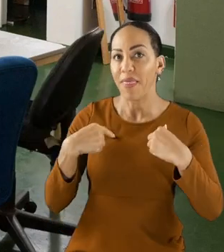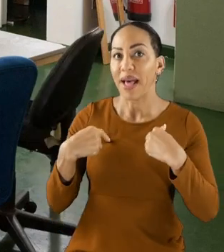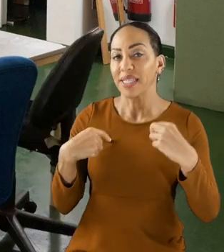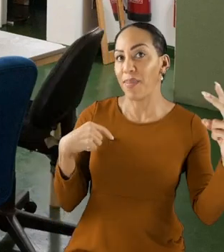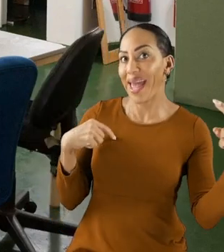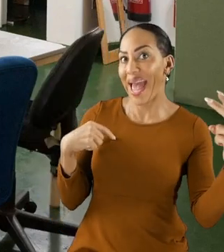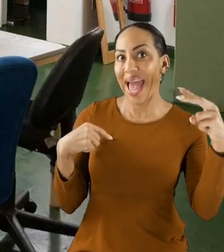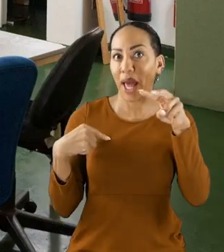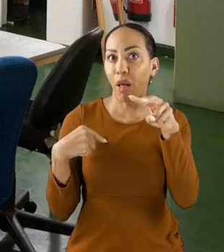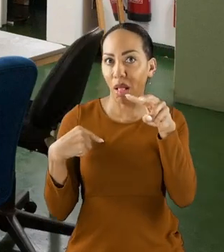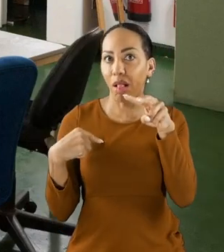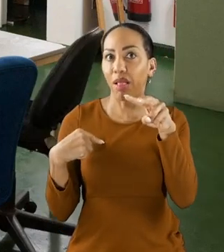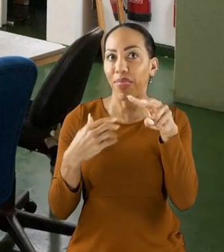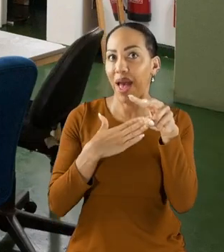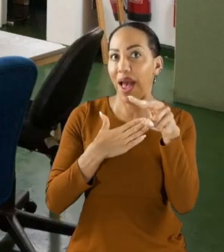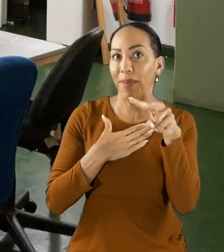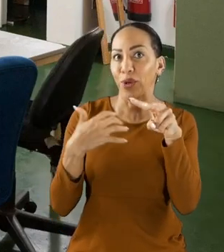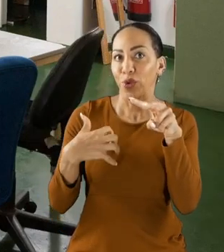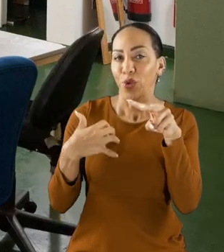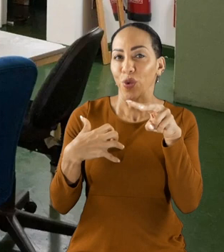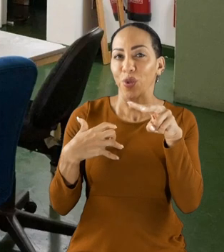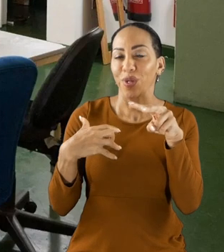taking with a lot of the telepresence stuff, is